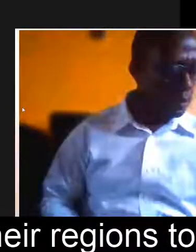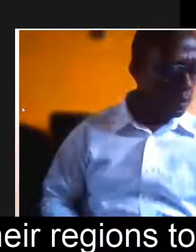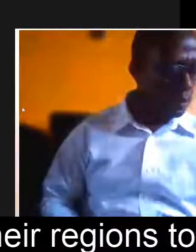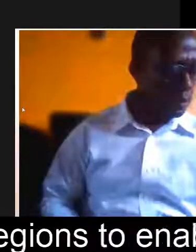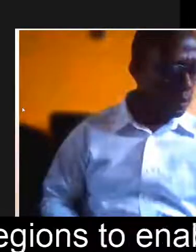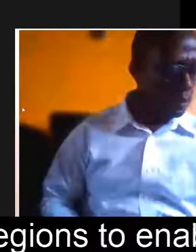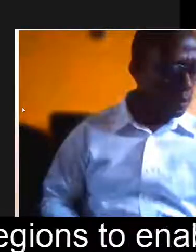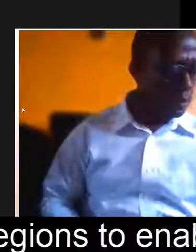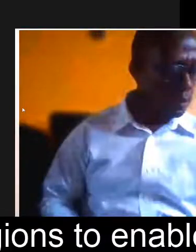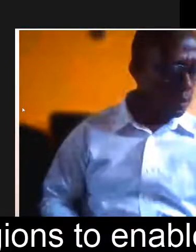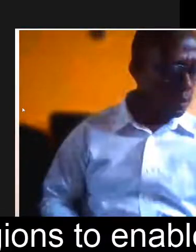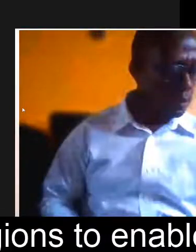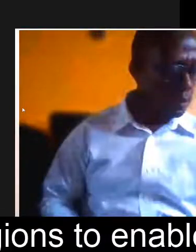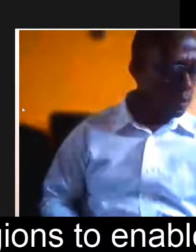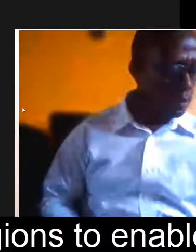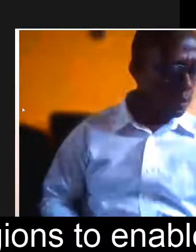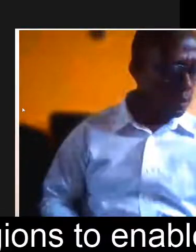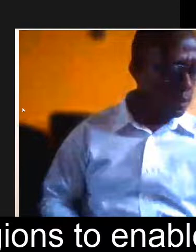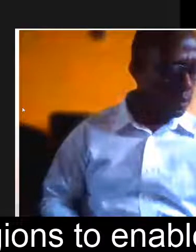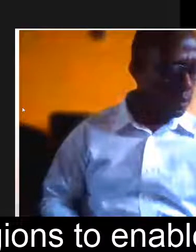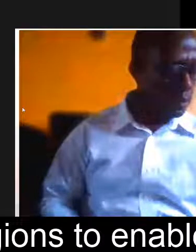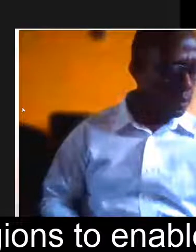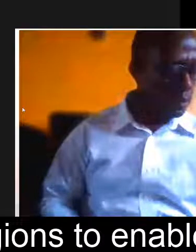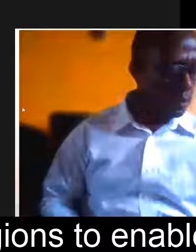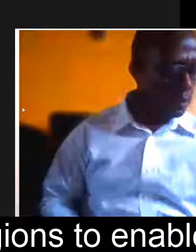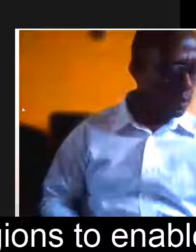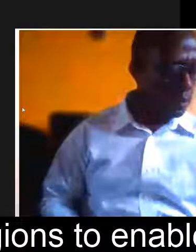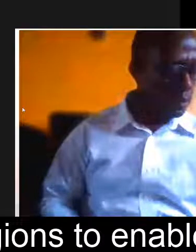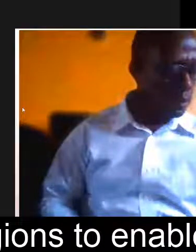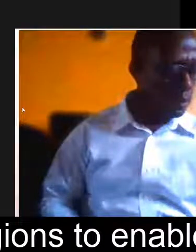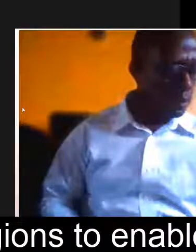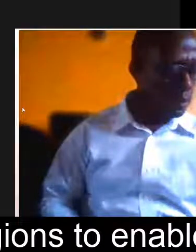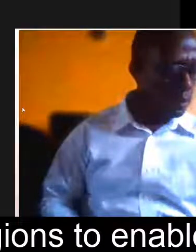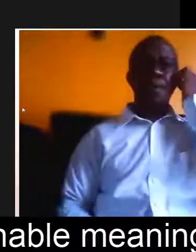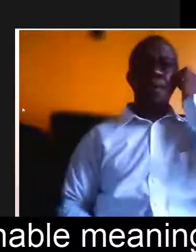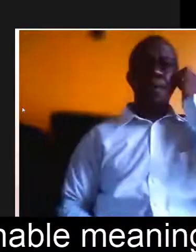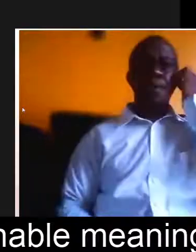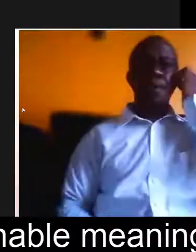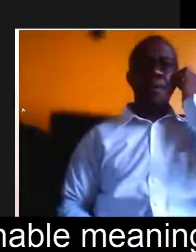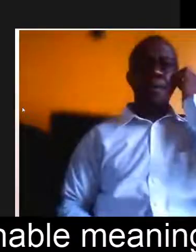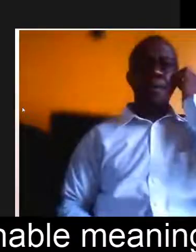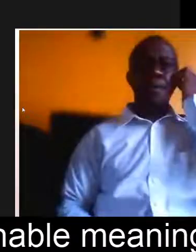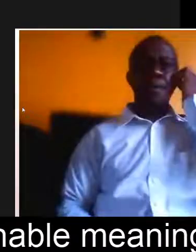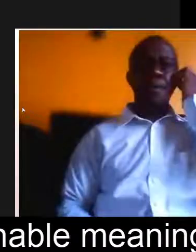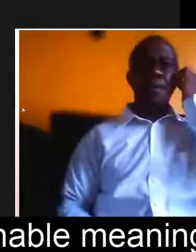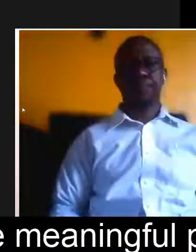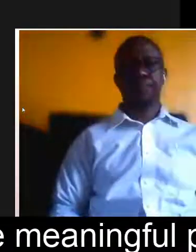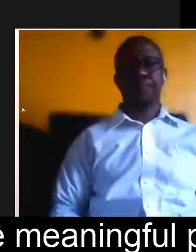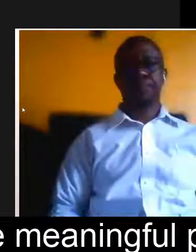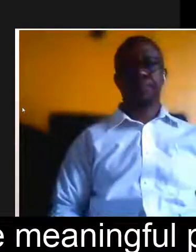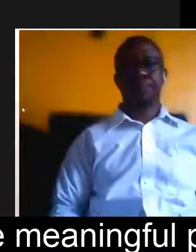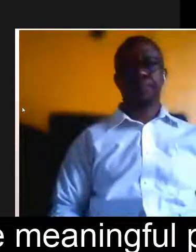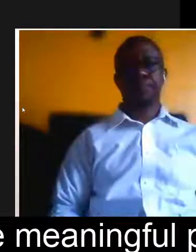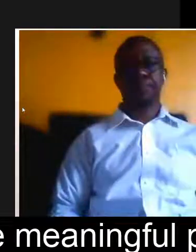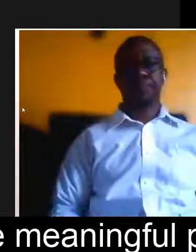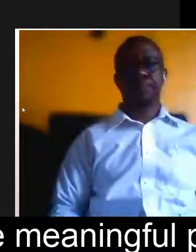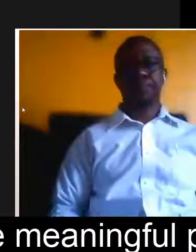sexual exploitation of children in Kenya in partnership with EACRN International,